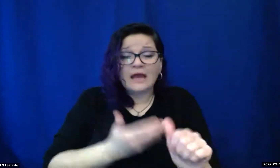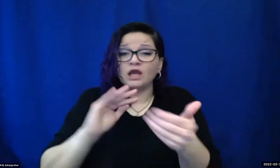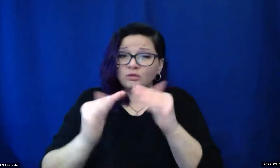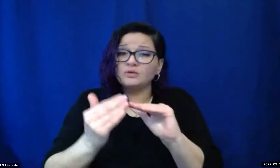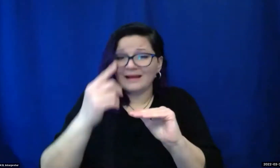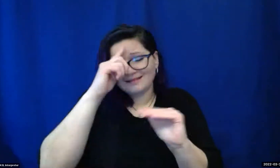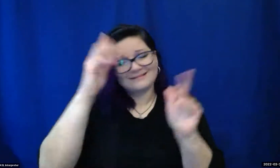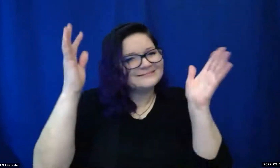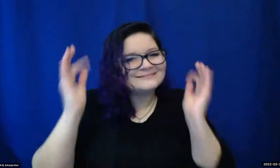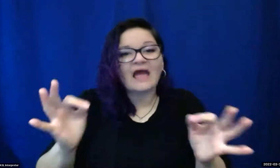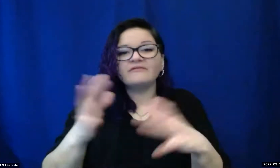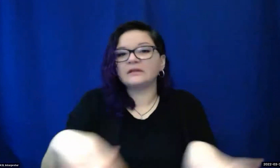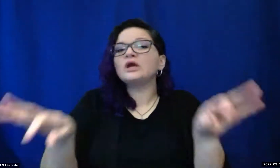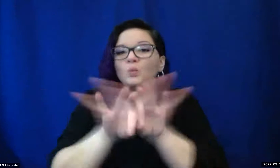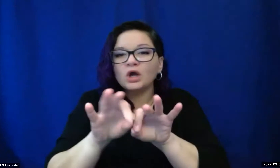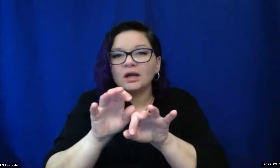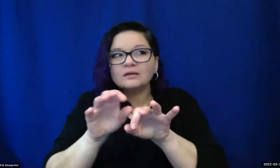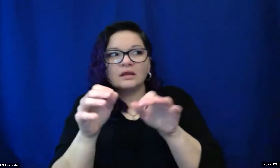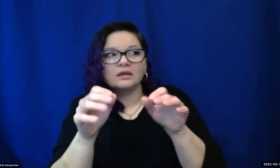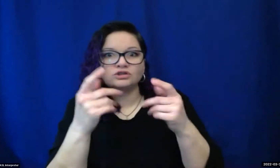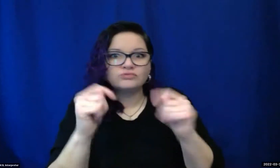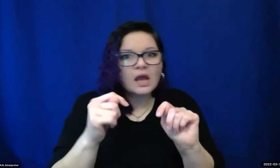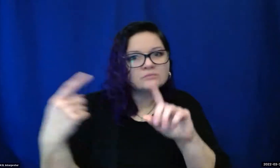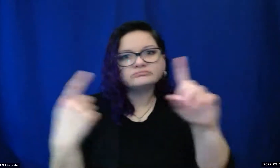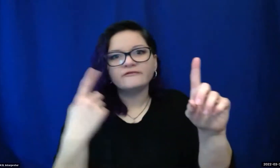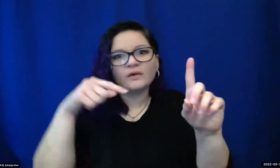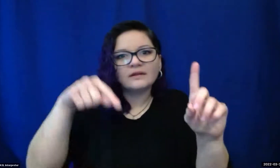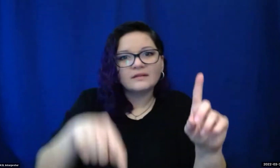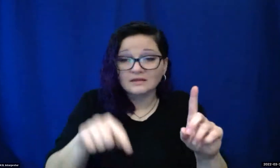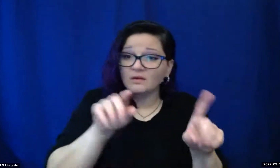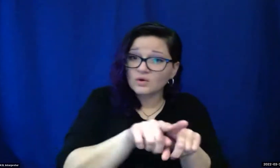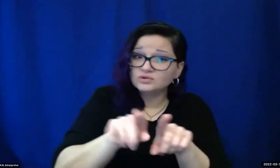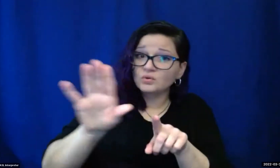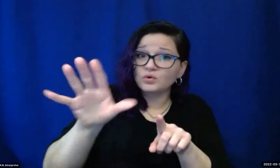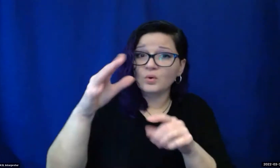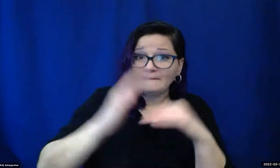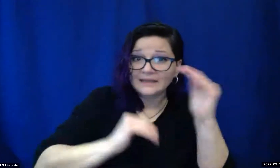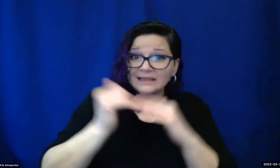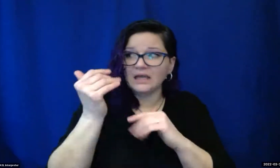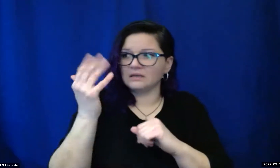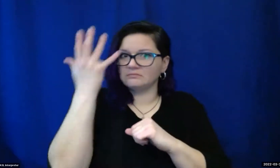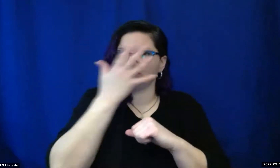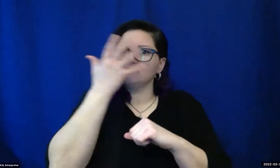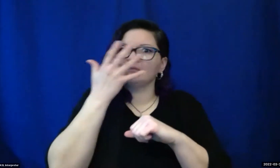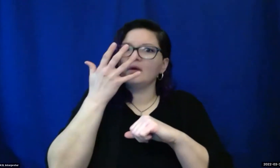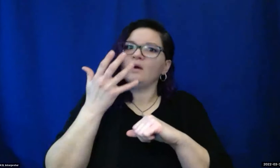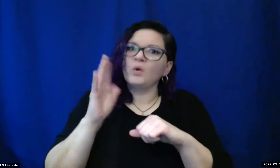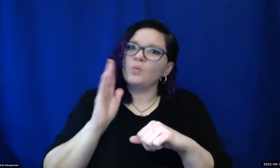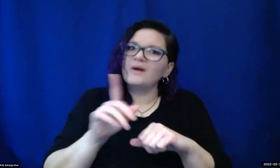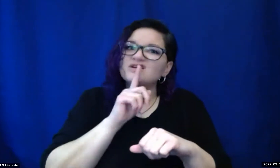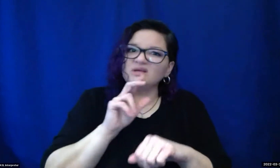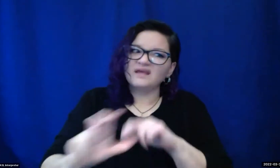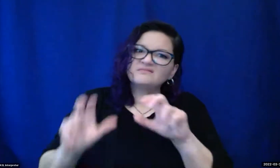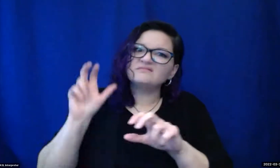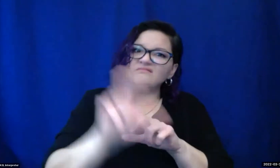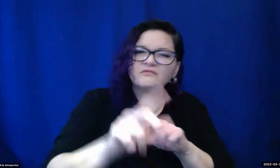for this. An investment in your building's exterior will be a long-term investment in the overall growth and image of